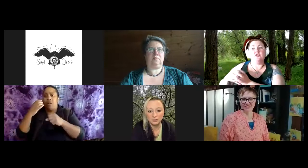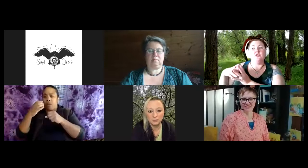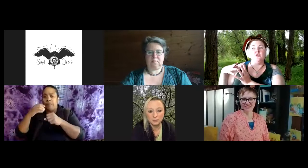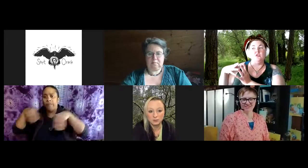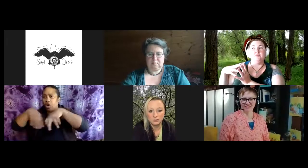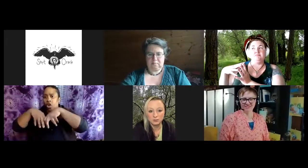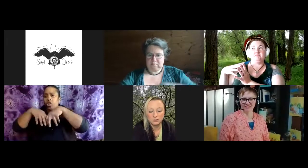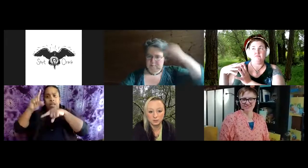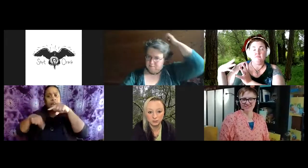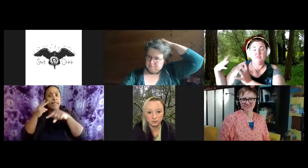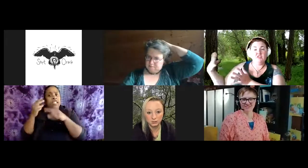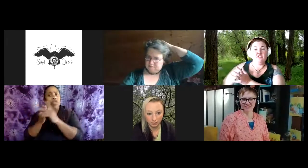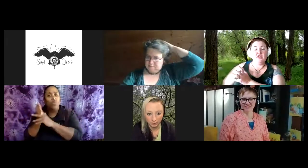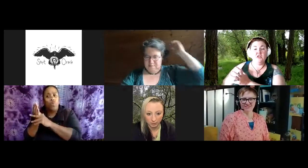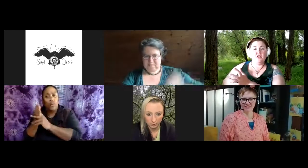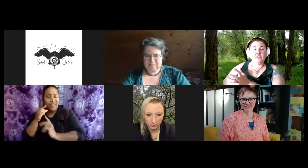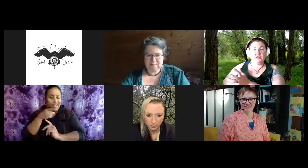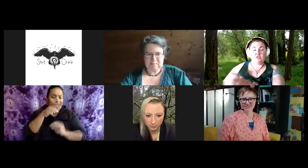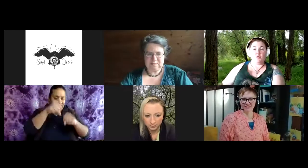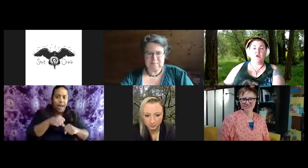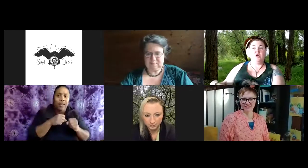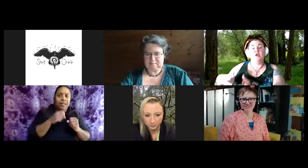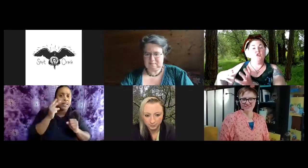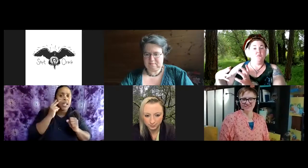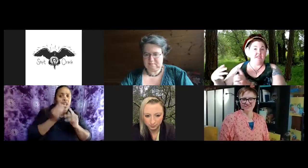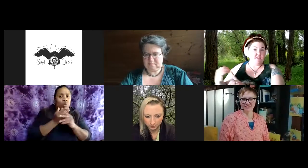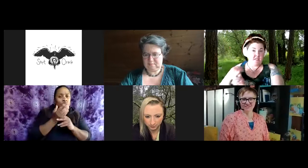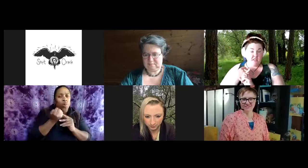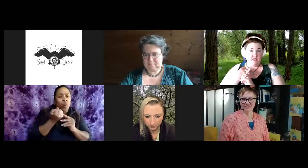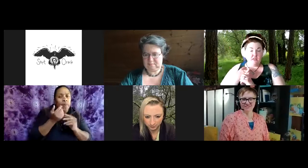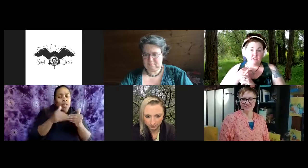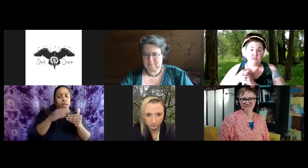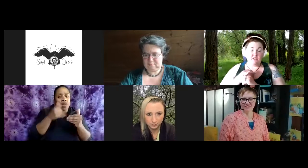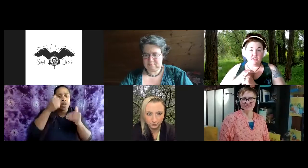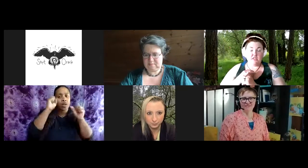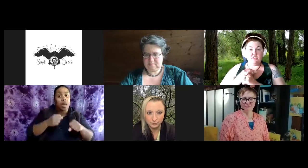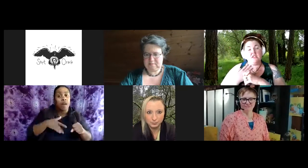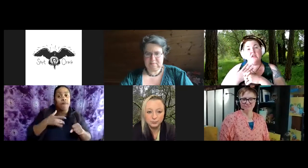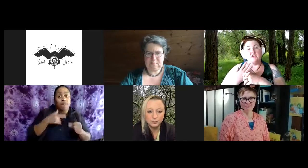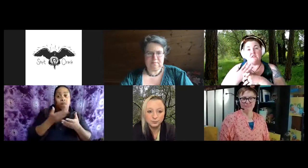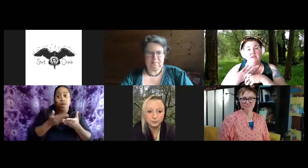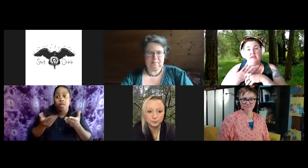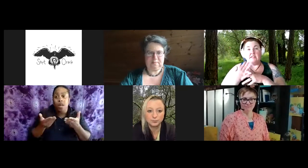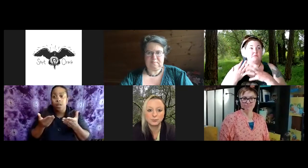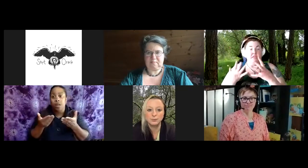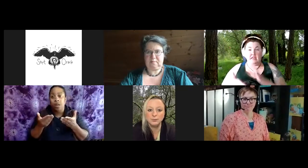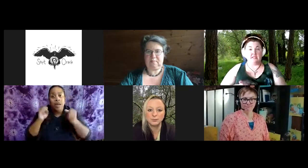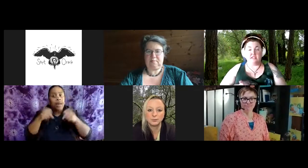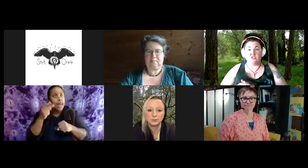the ability to feel things more. You may see things like